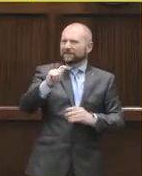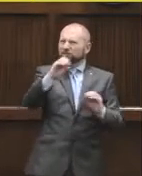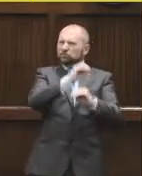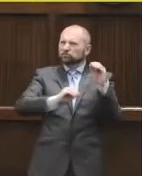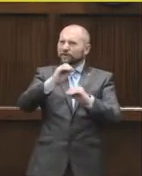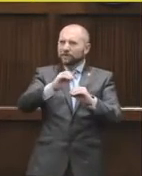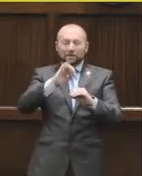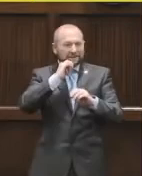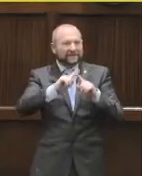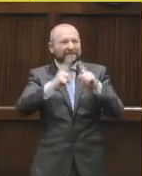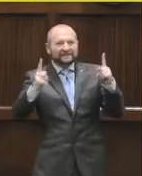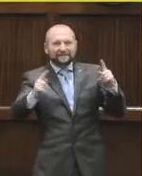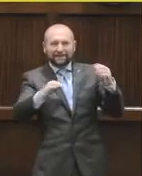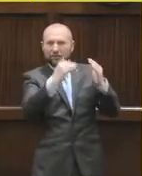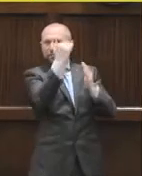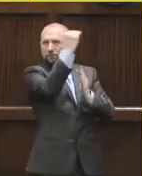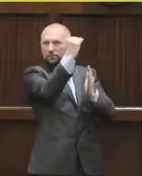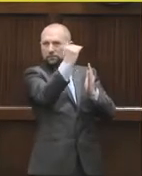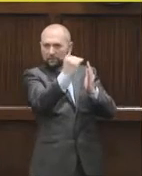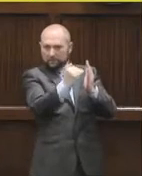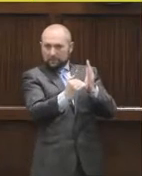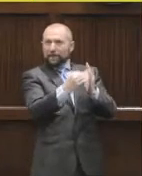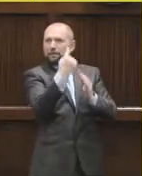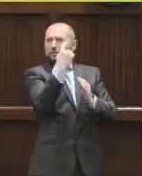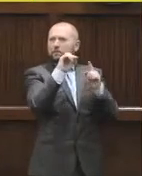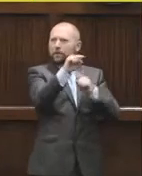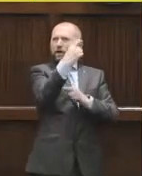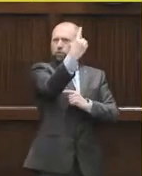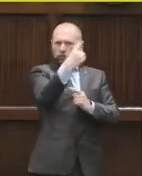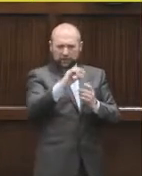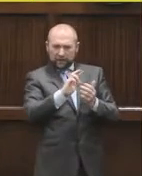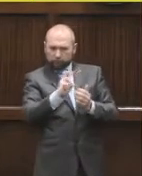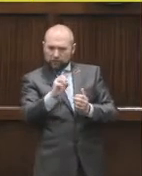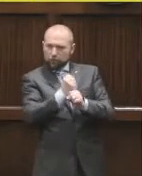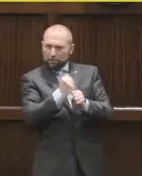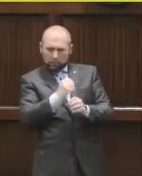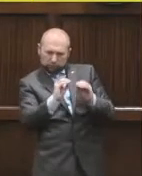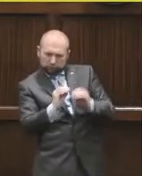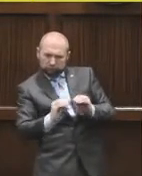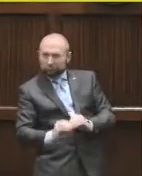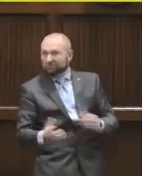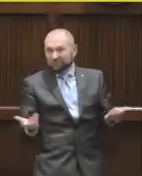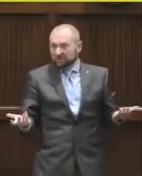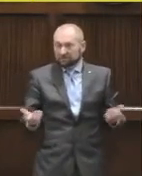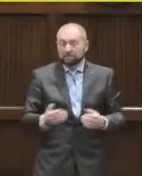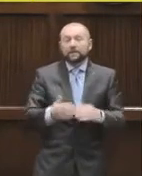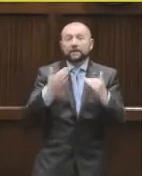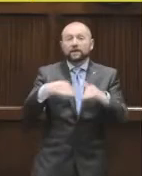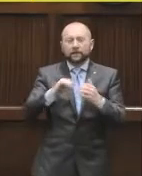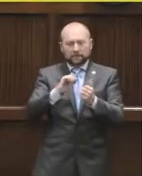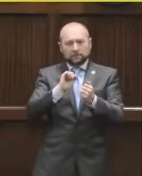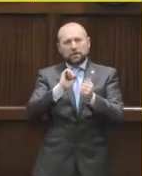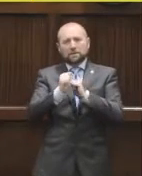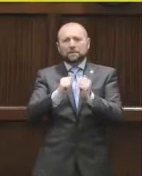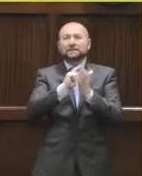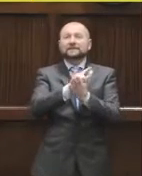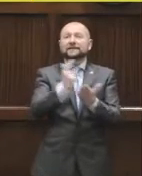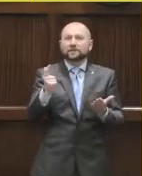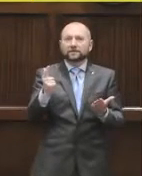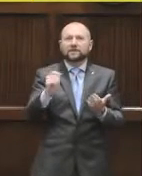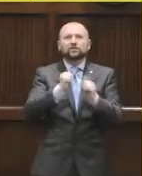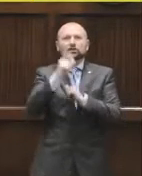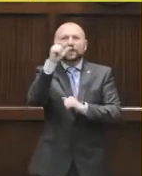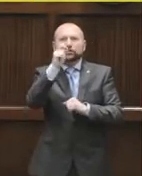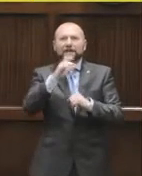the various clauses that follow subsection 1. And finally, Amendment number 17, changing the name of the